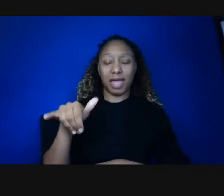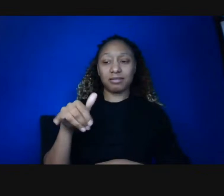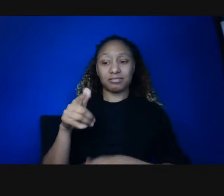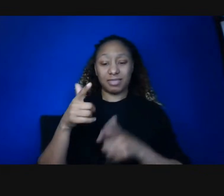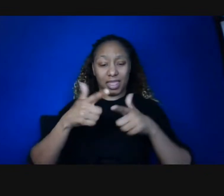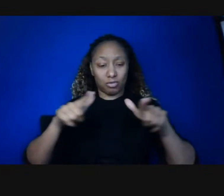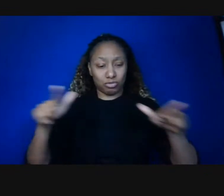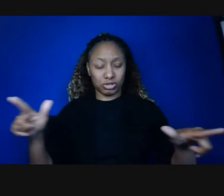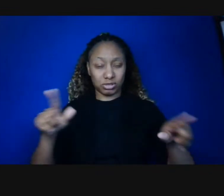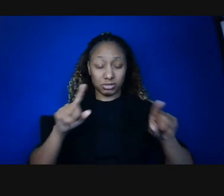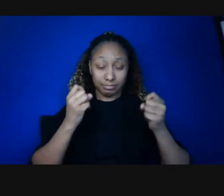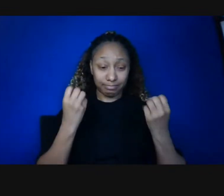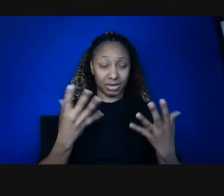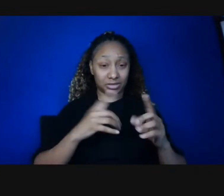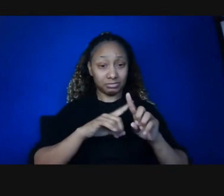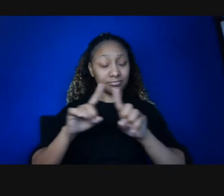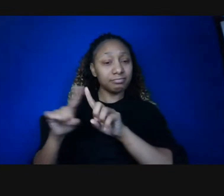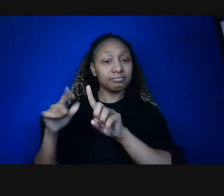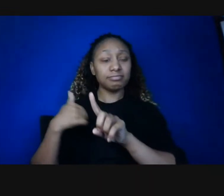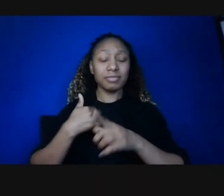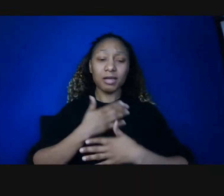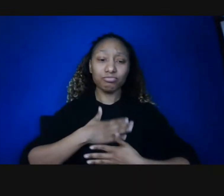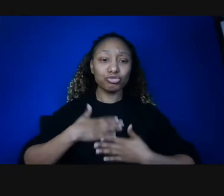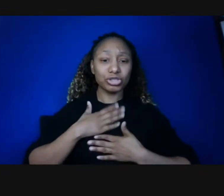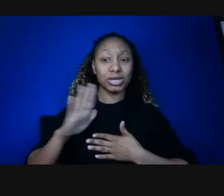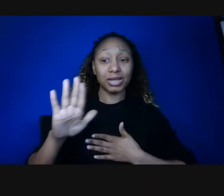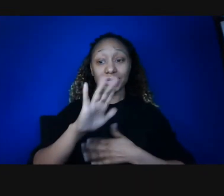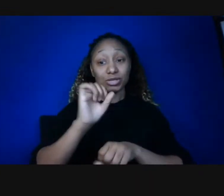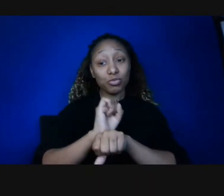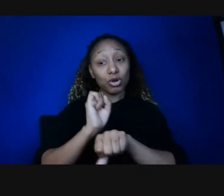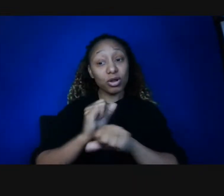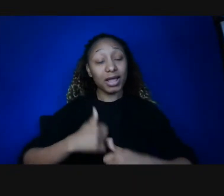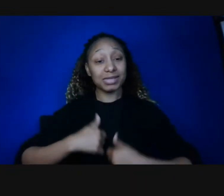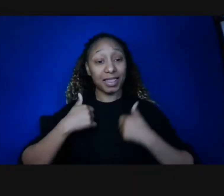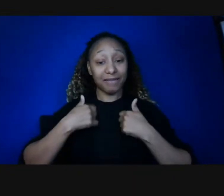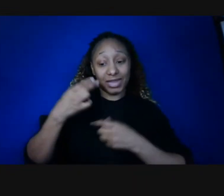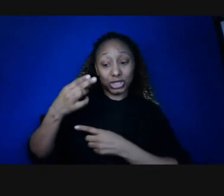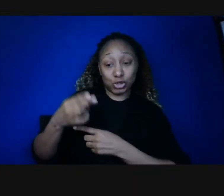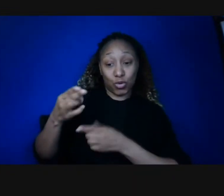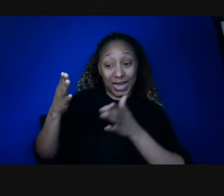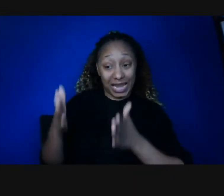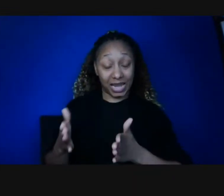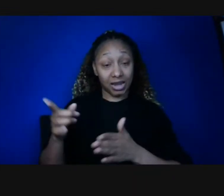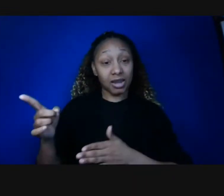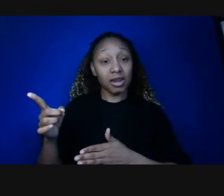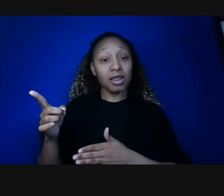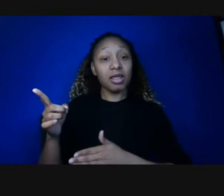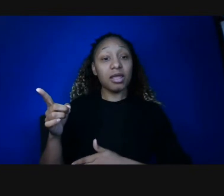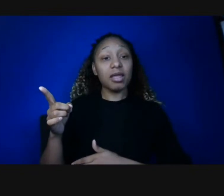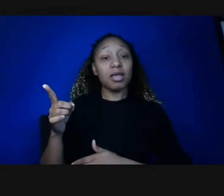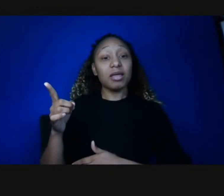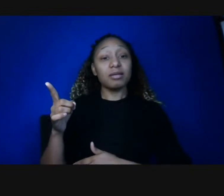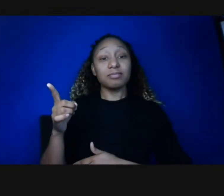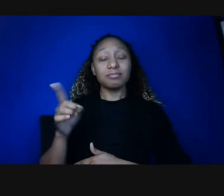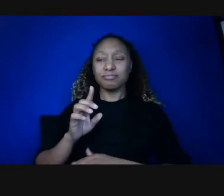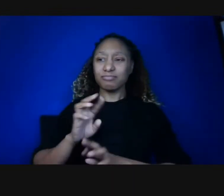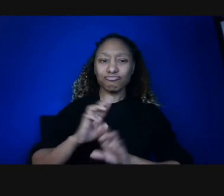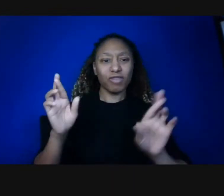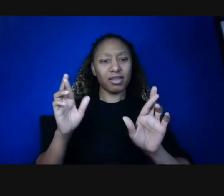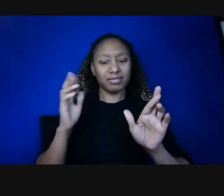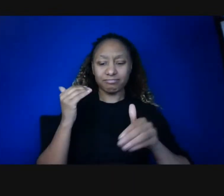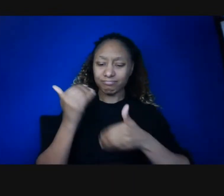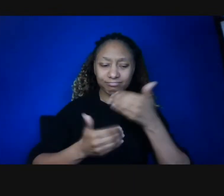languages, but I particularly appreciate his work as a living historian, a colonial reenactor, and